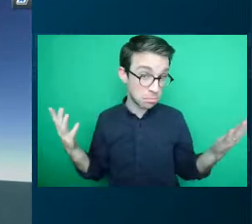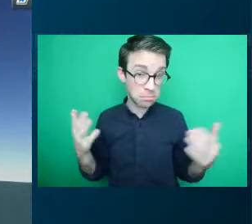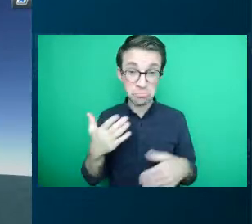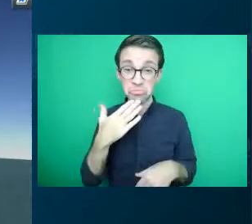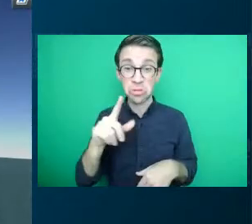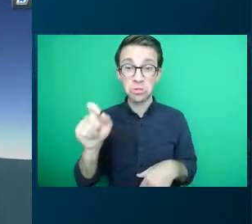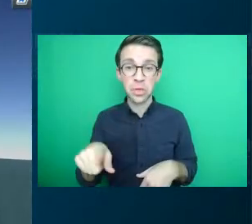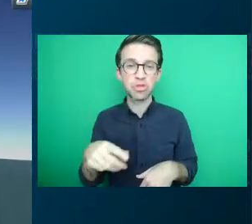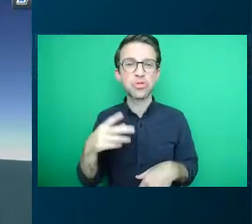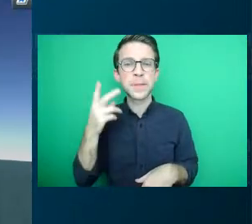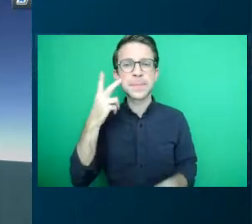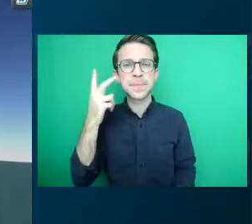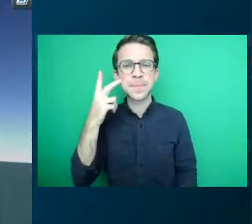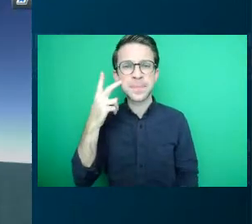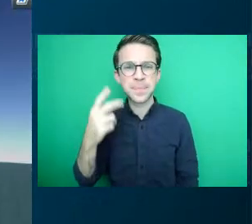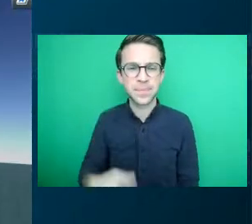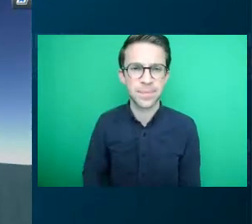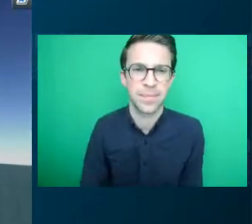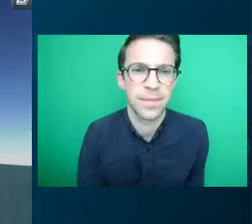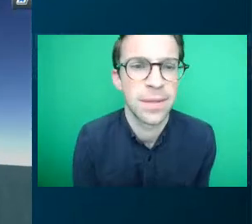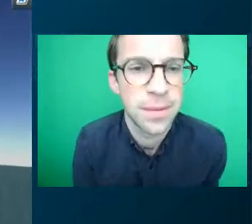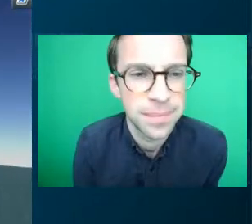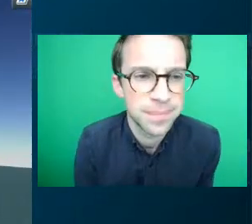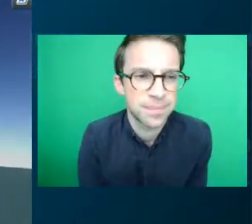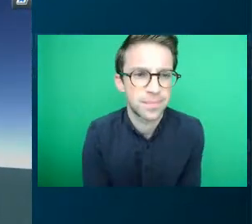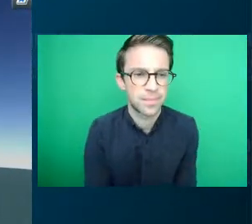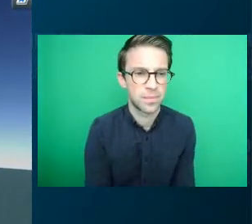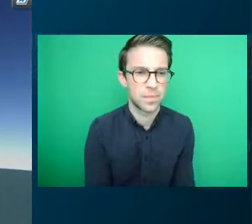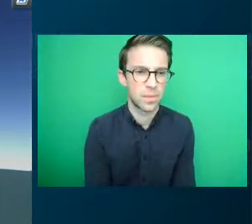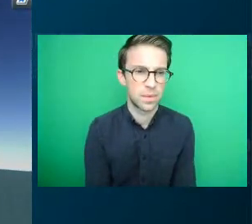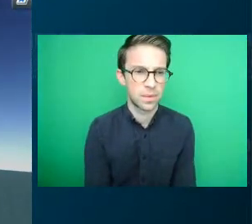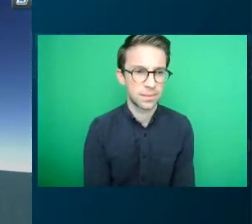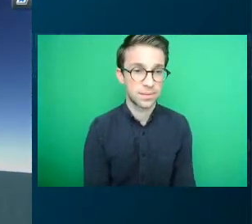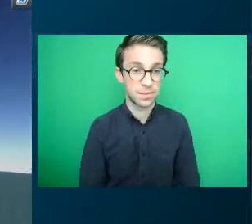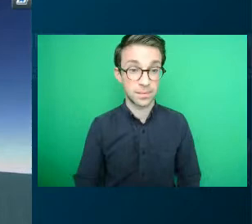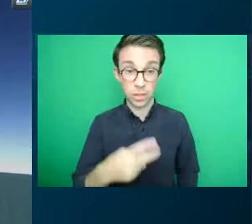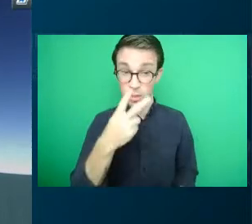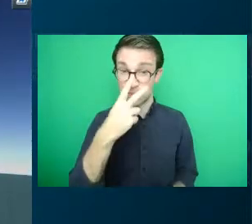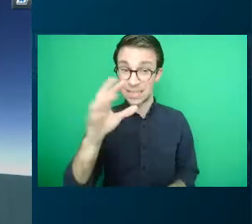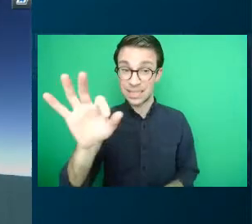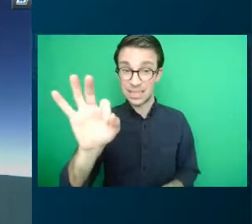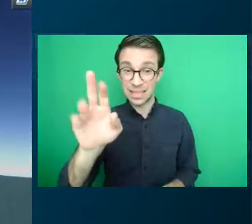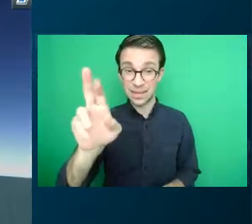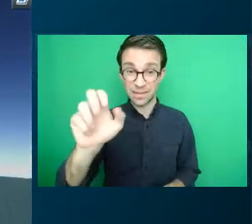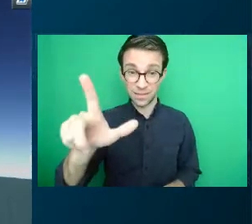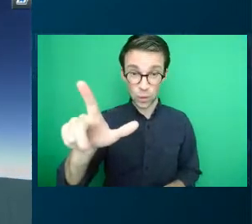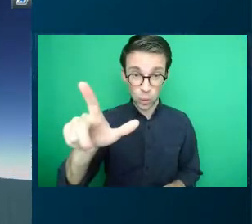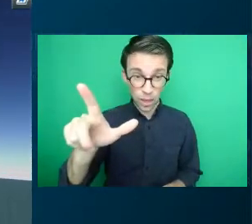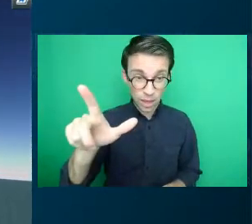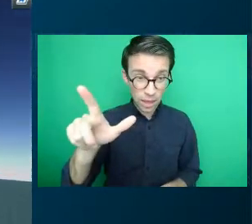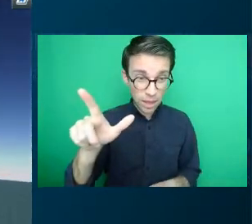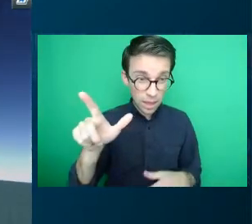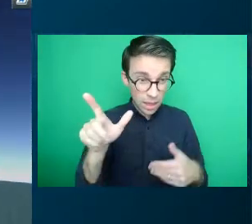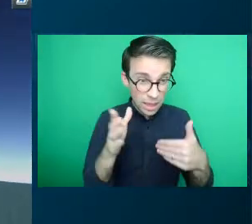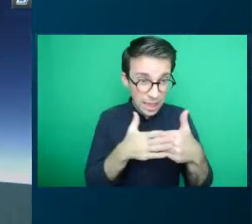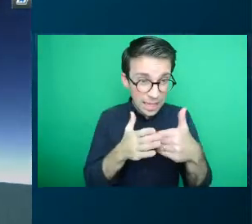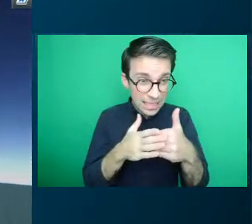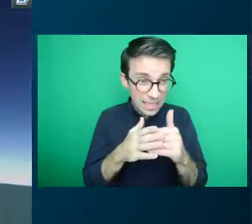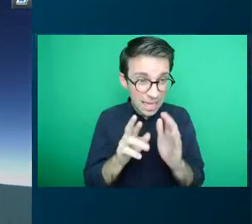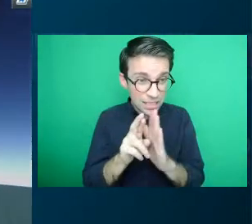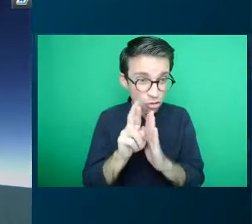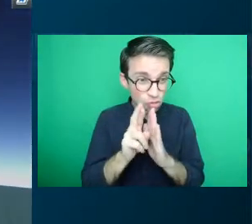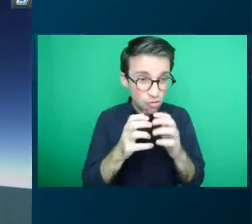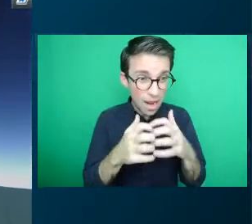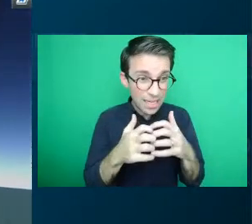So check this out. If you look over on the other side, you see the fuel? The fuel tank right next to that little rocket engine icon over